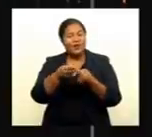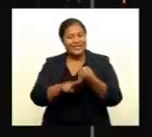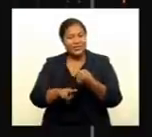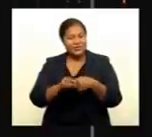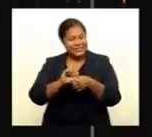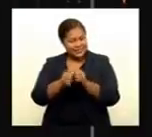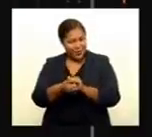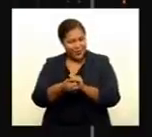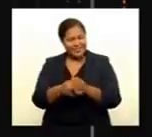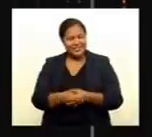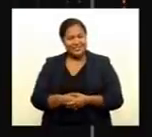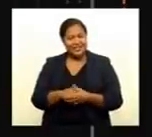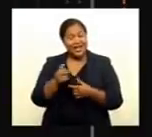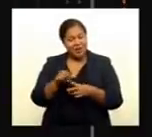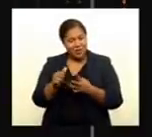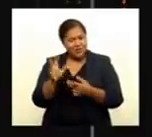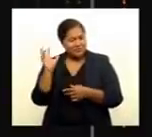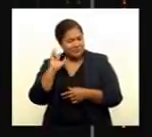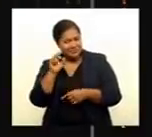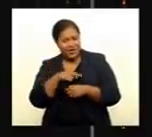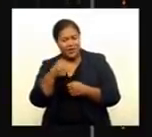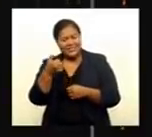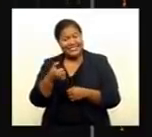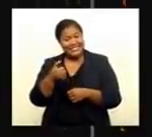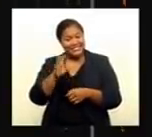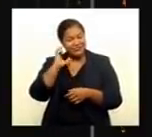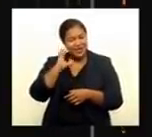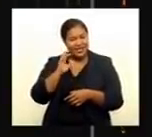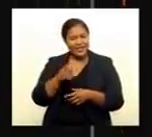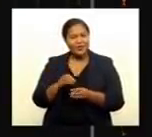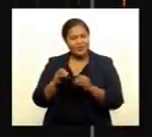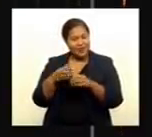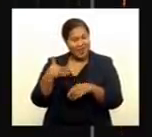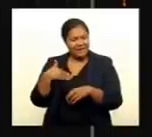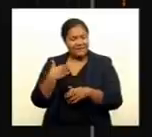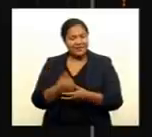in news and sports, and also listen to our 6 radio stations live.